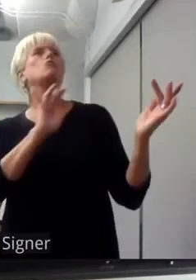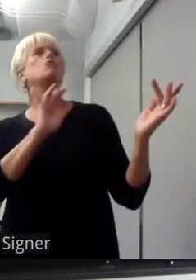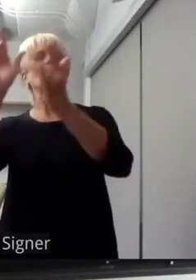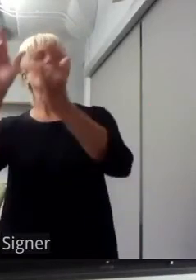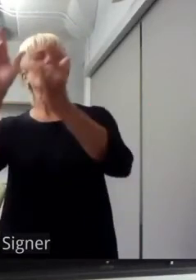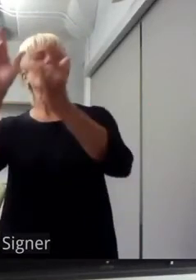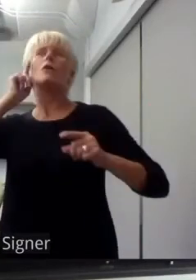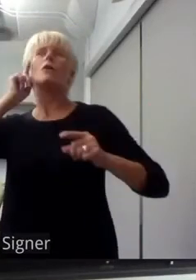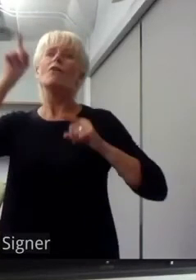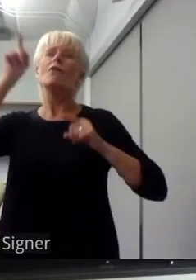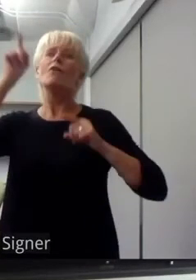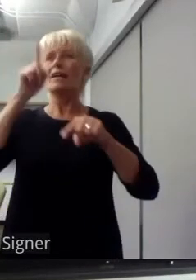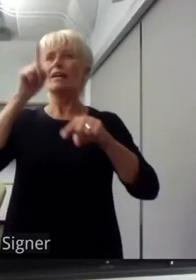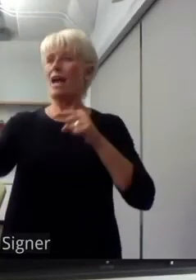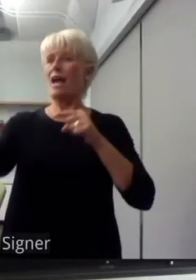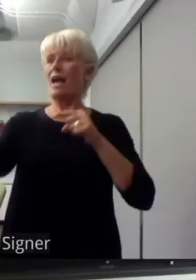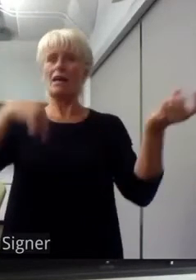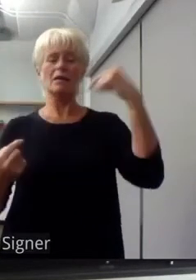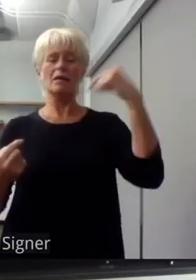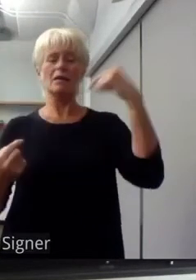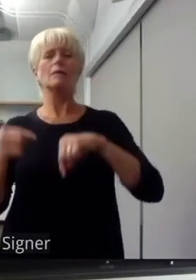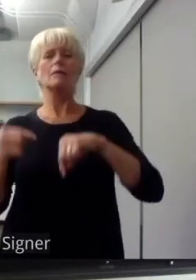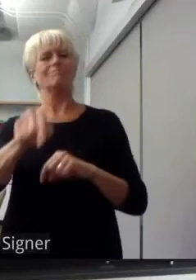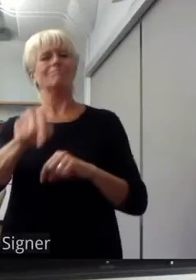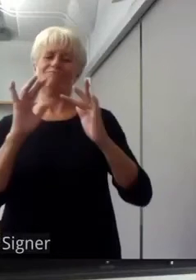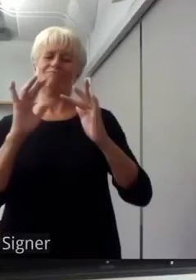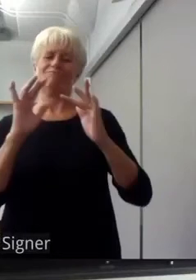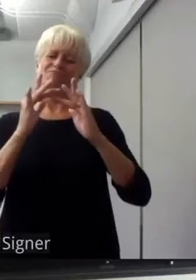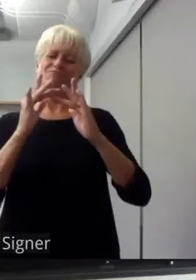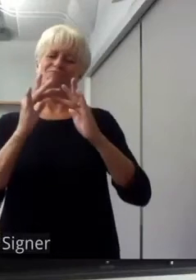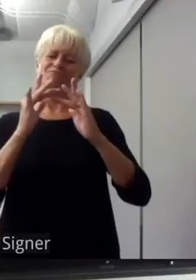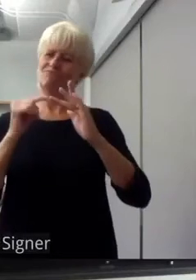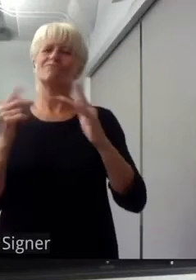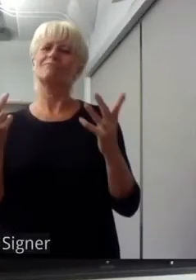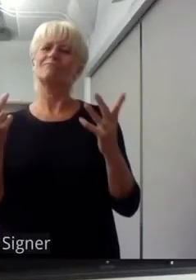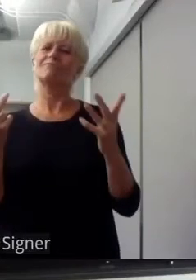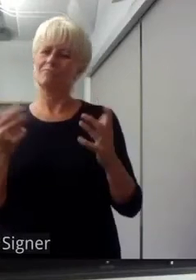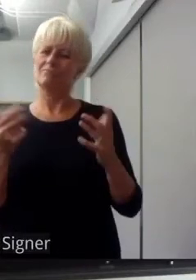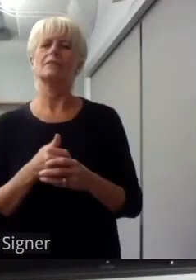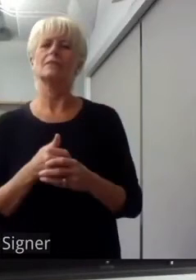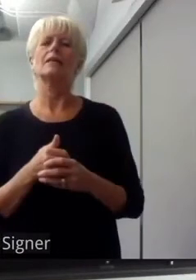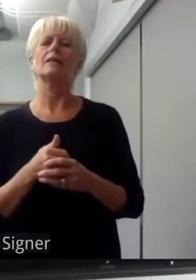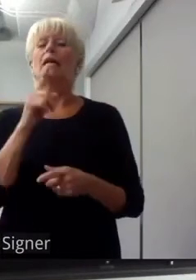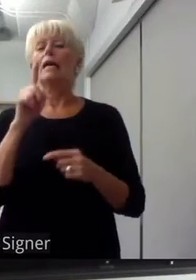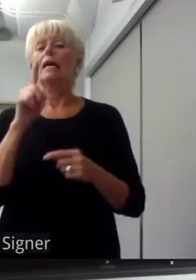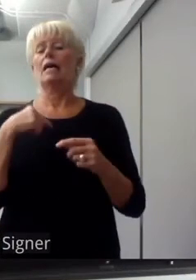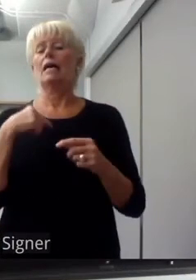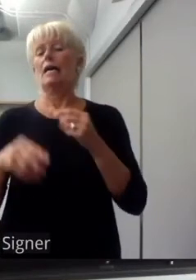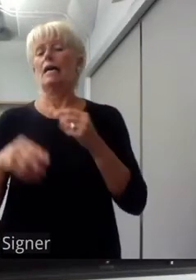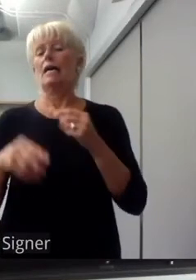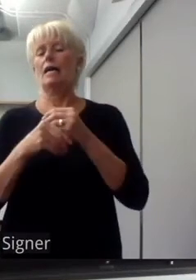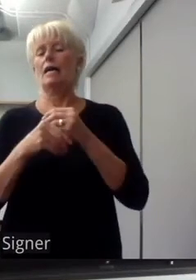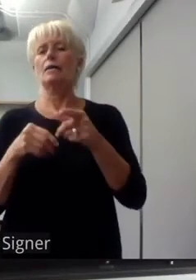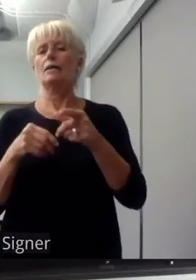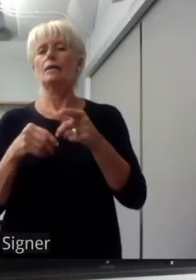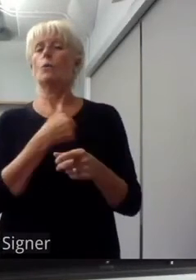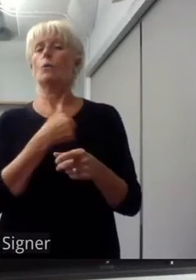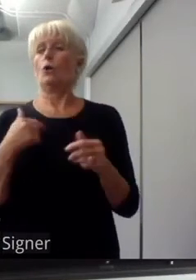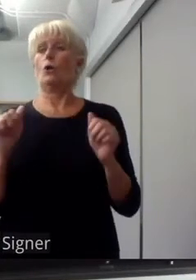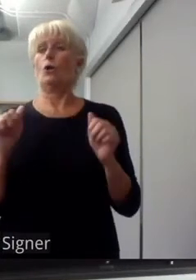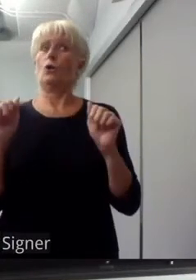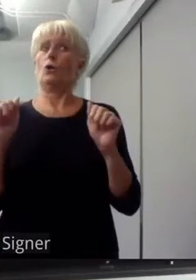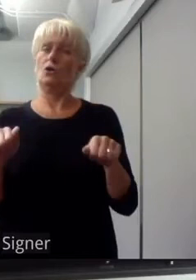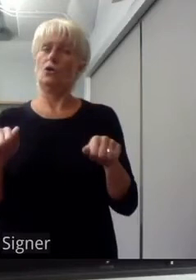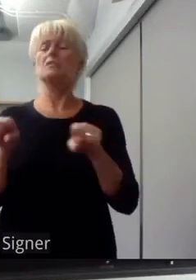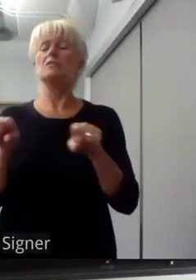in person. And then the other thing I just add is that we were able, and I know this was true with Charles as well, really to